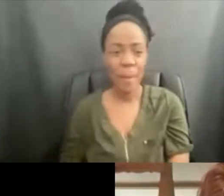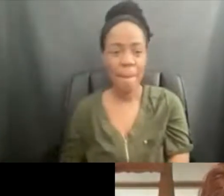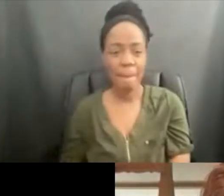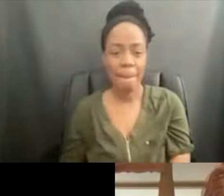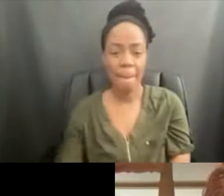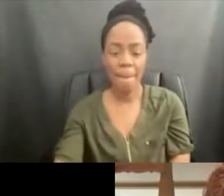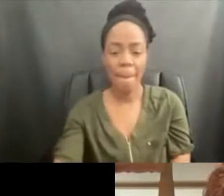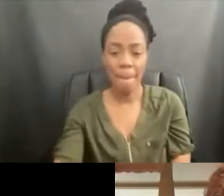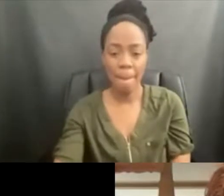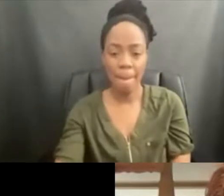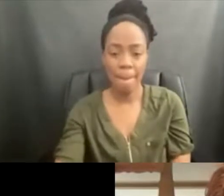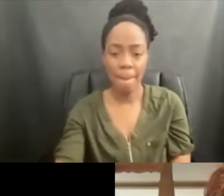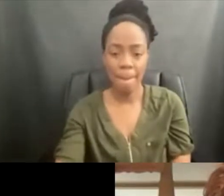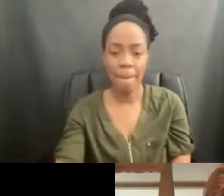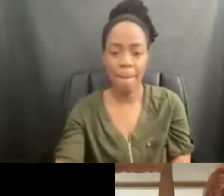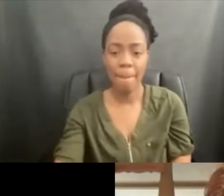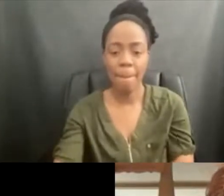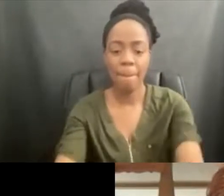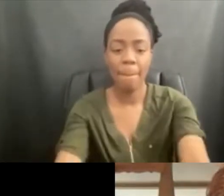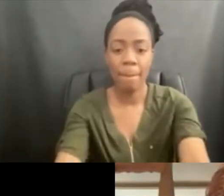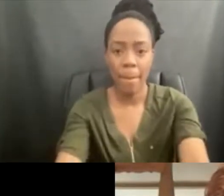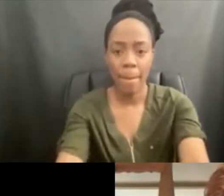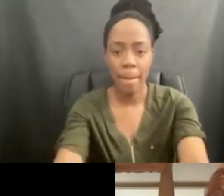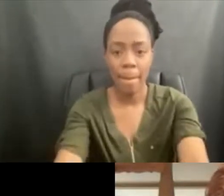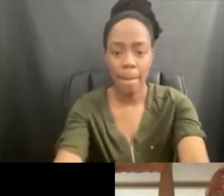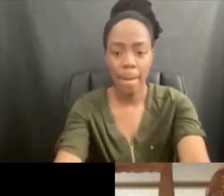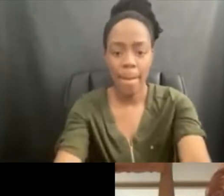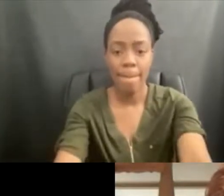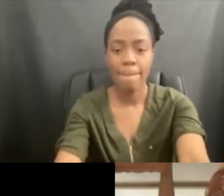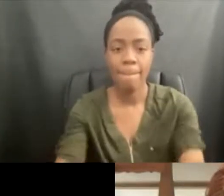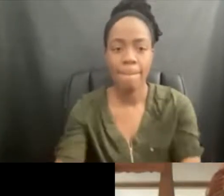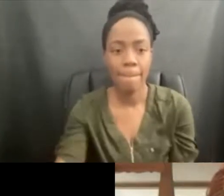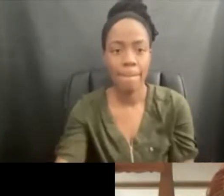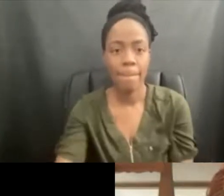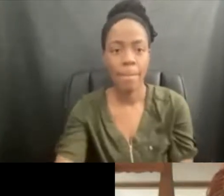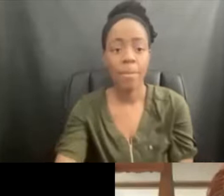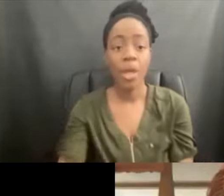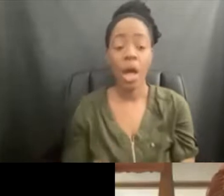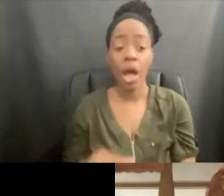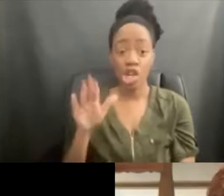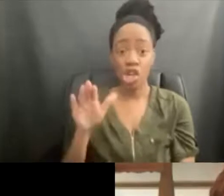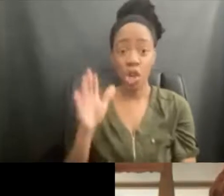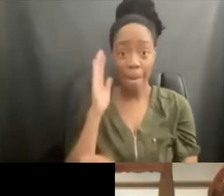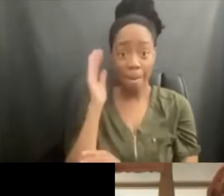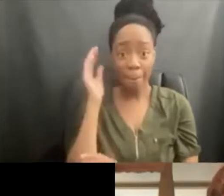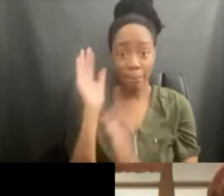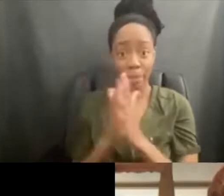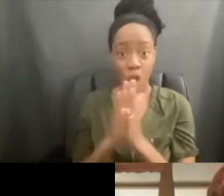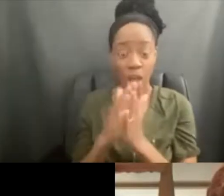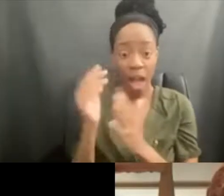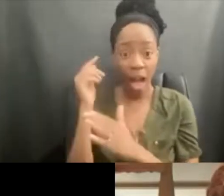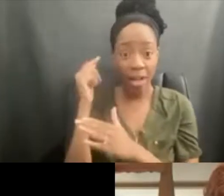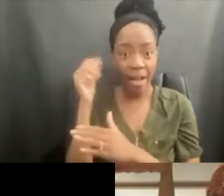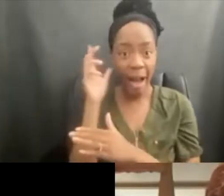I was going to say that also, to have your book on audio, my dear friend Jerry Jewell, who says hello to